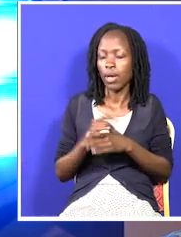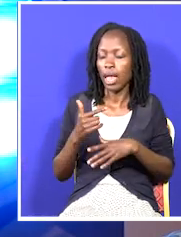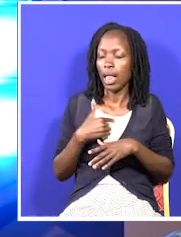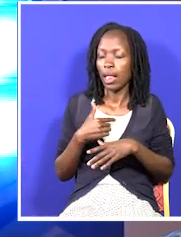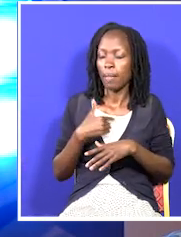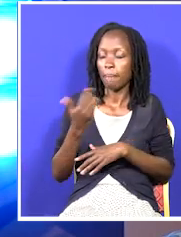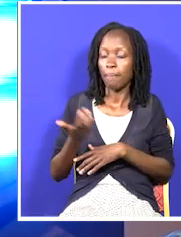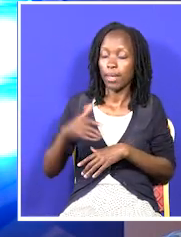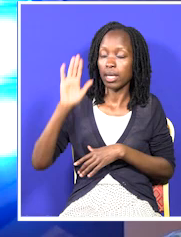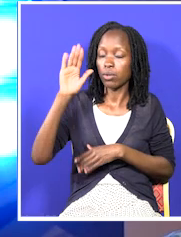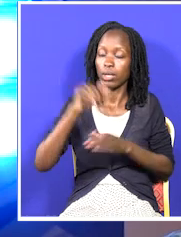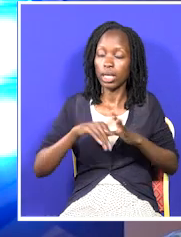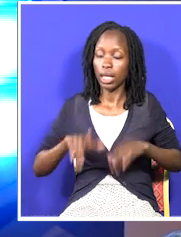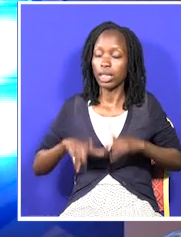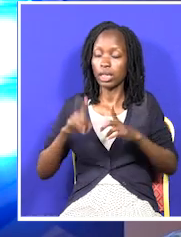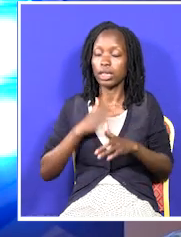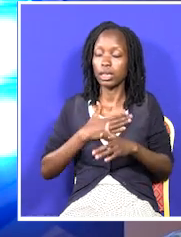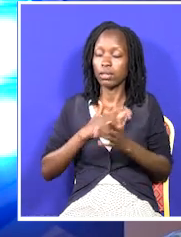I need you into my life.